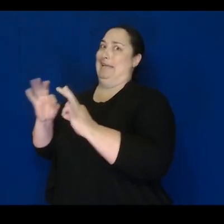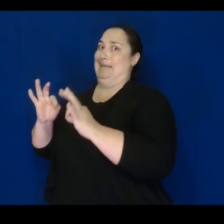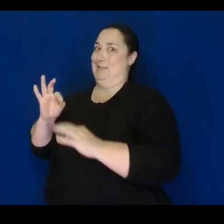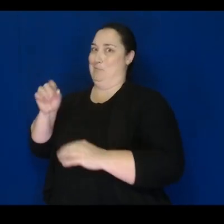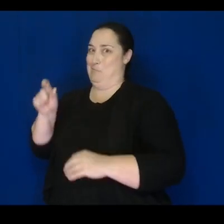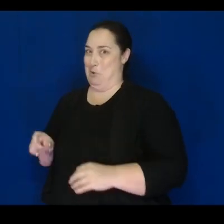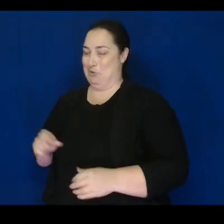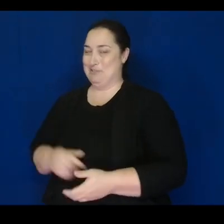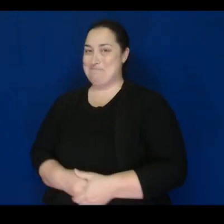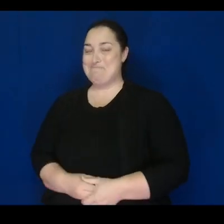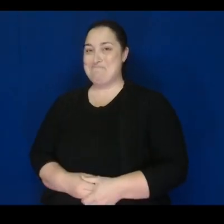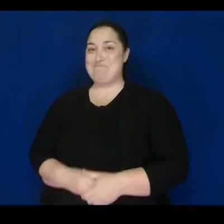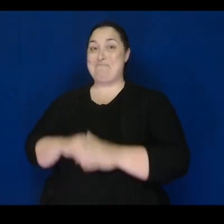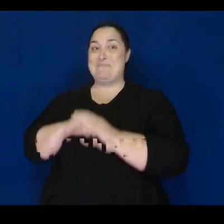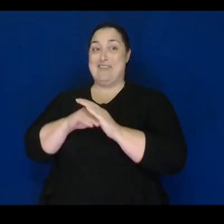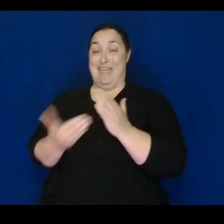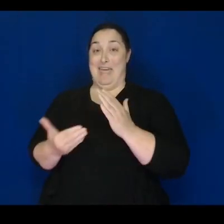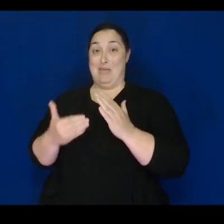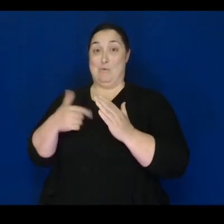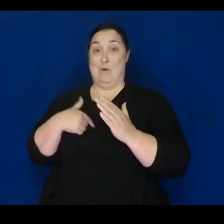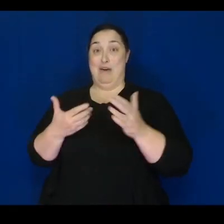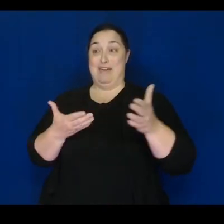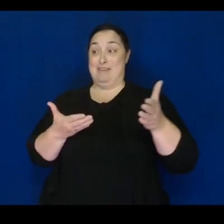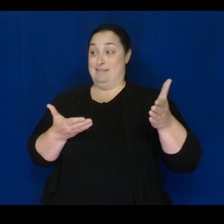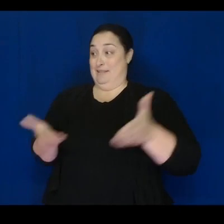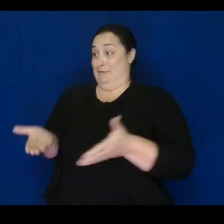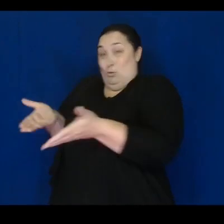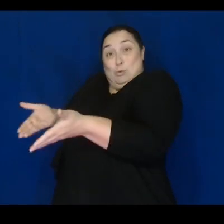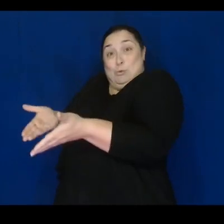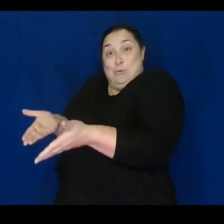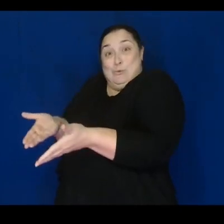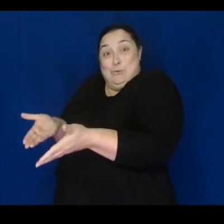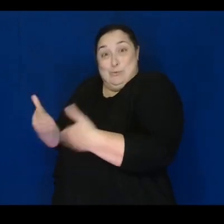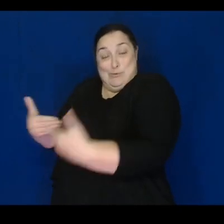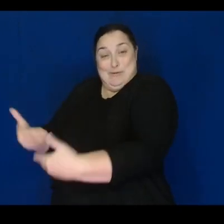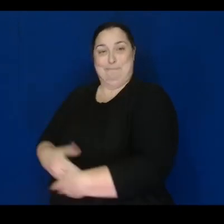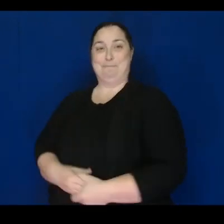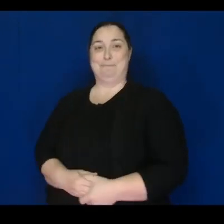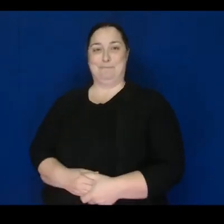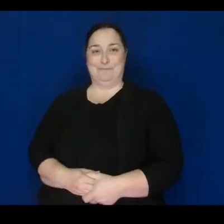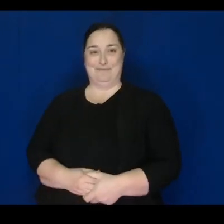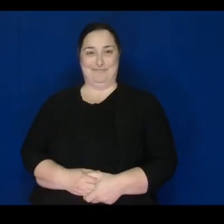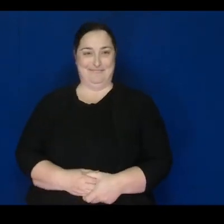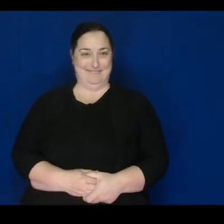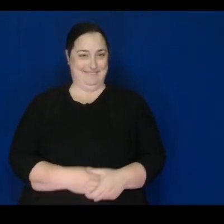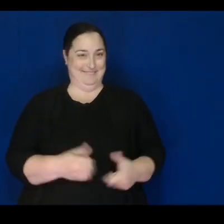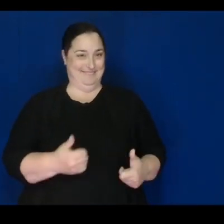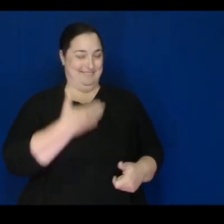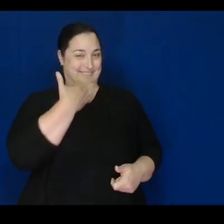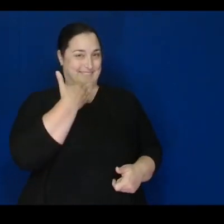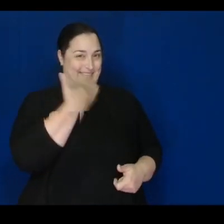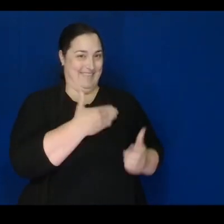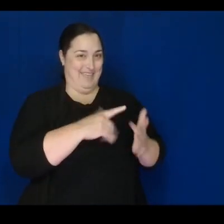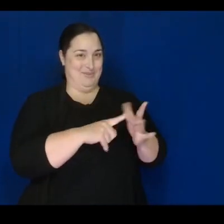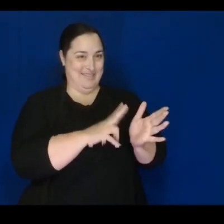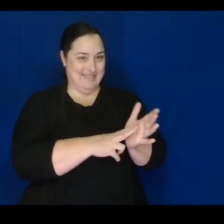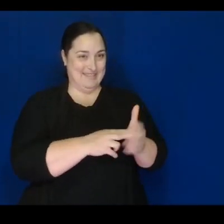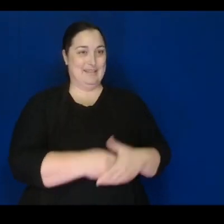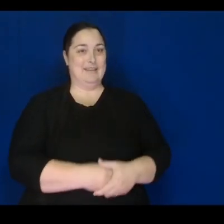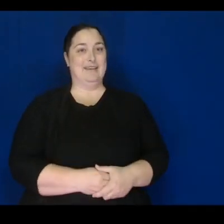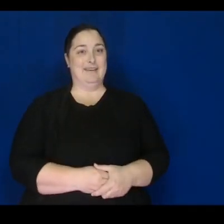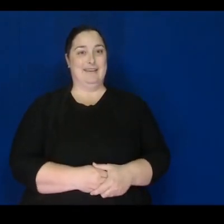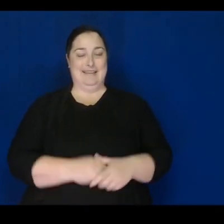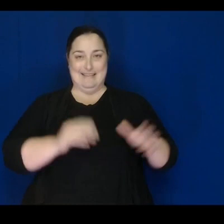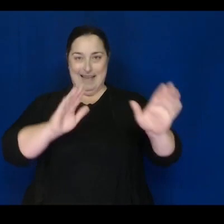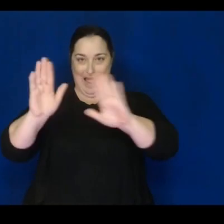now open up the presentation to you. Take us away, Krystal. Oh, thanks so much, Ian. Well,